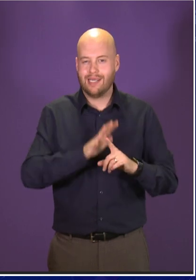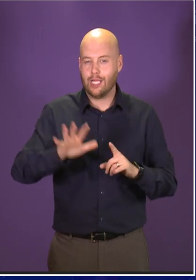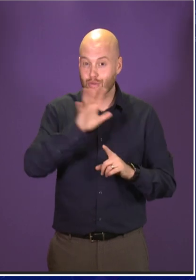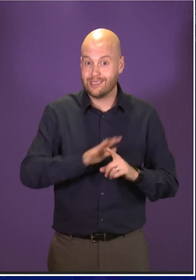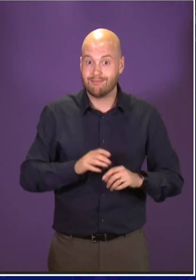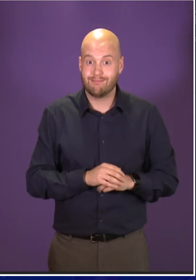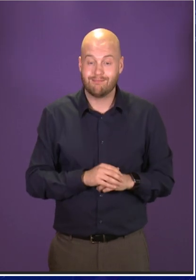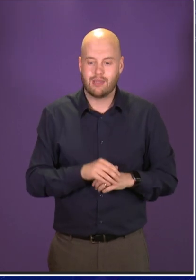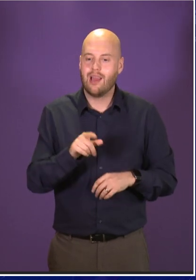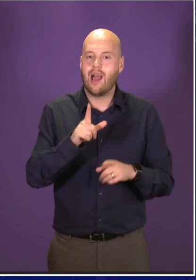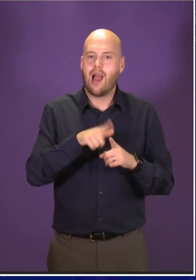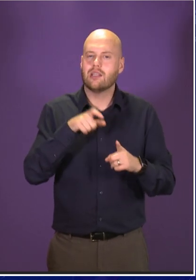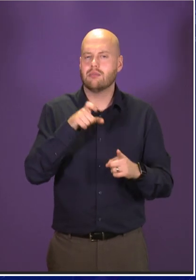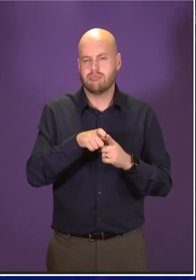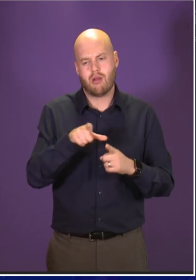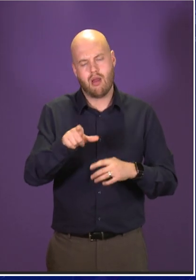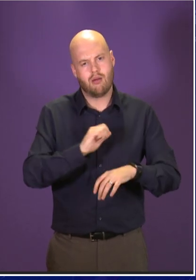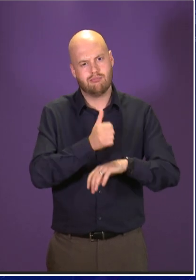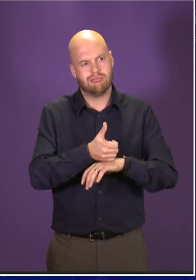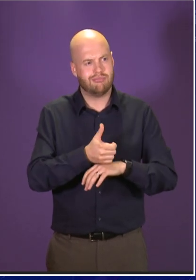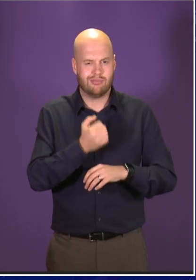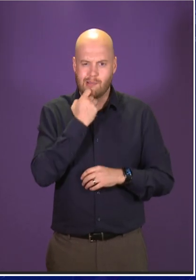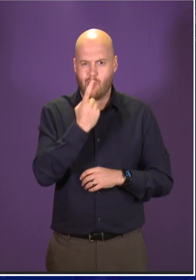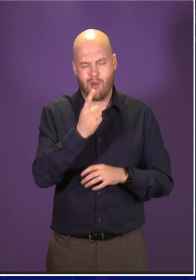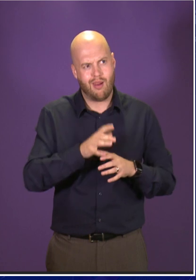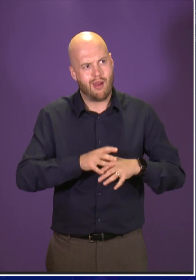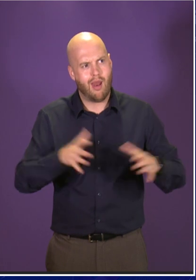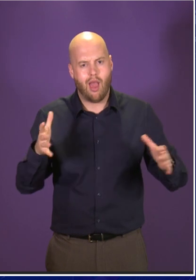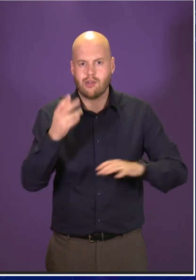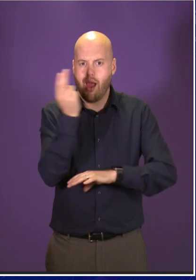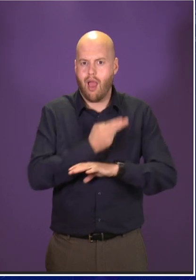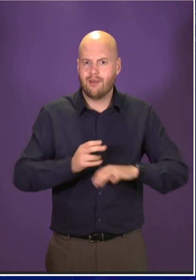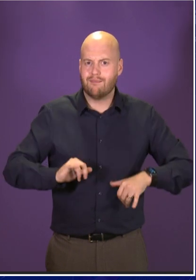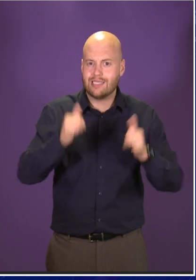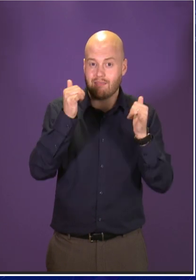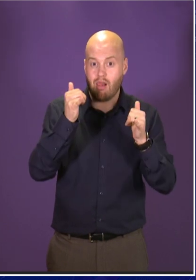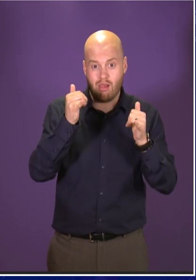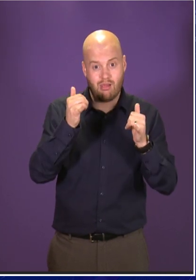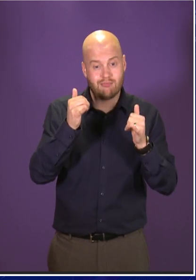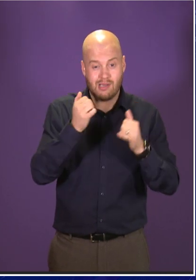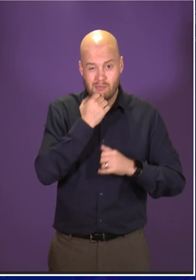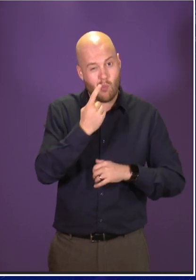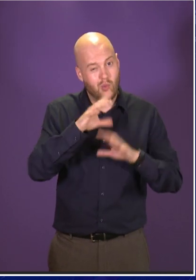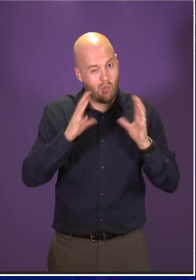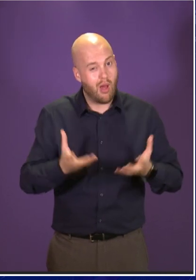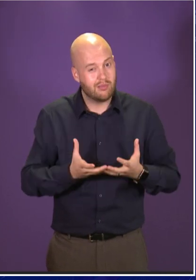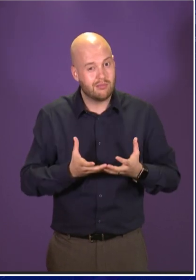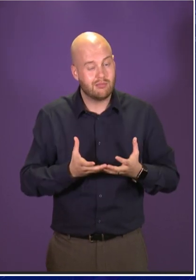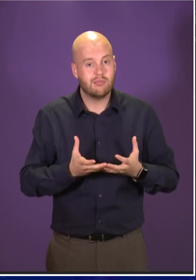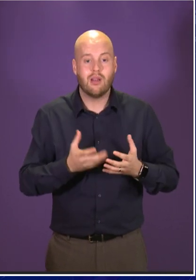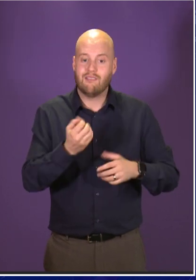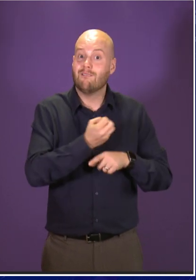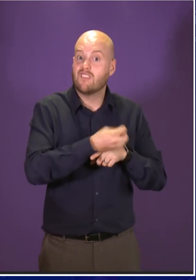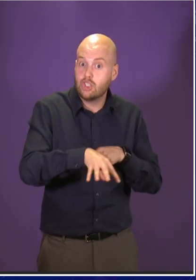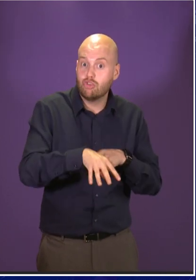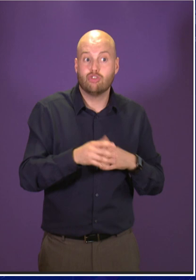hosting the largest celebration of the arts anywhere on the planet, with the Edinburgh Festival Fringe, the largest arts festival